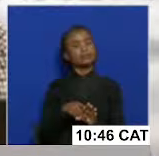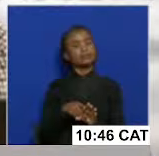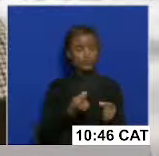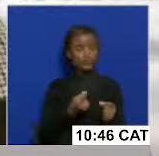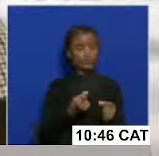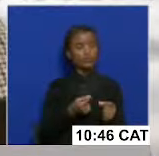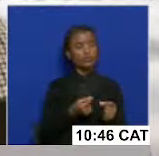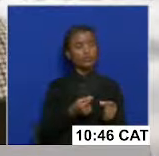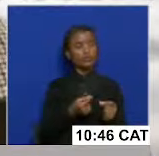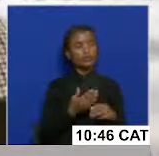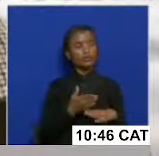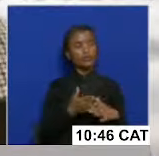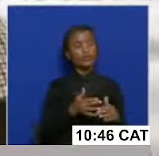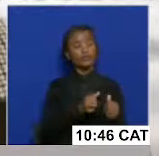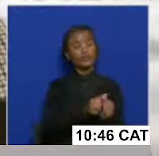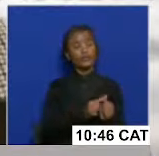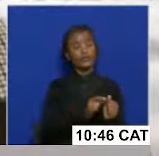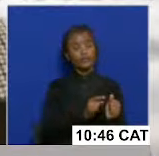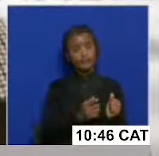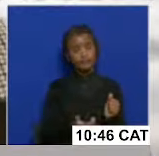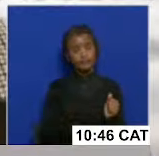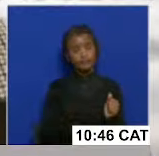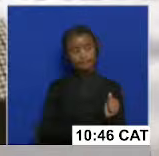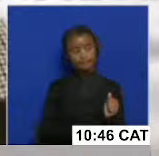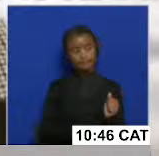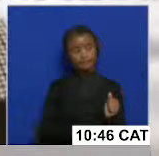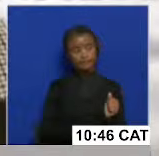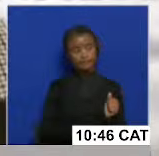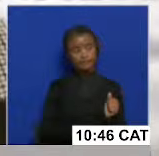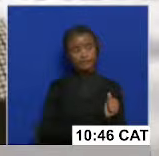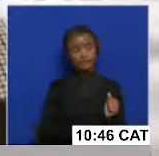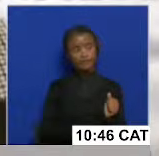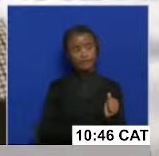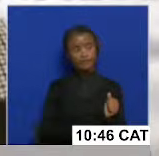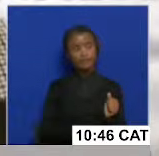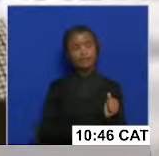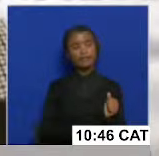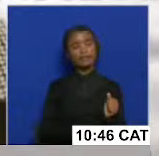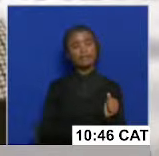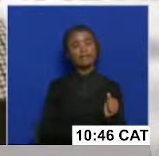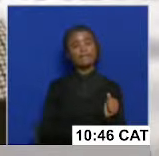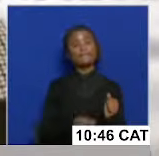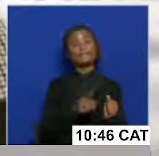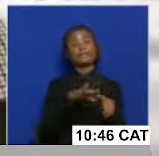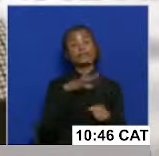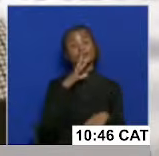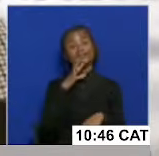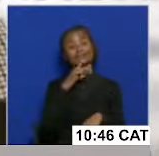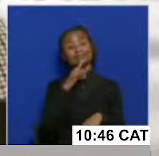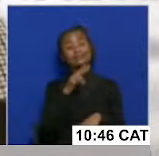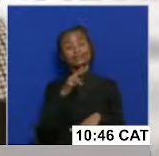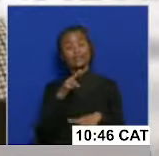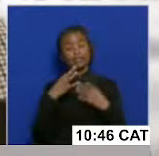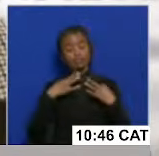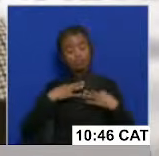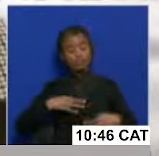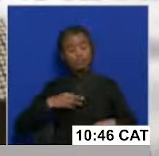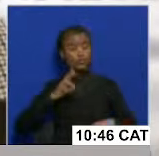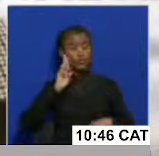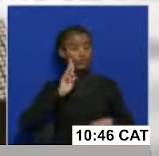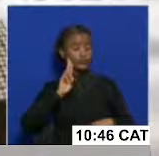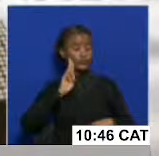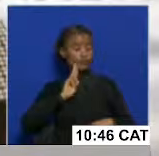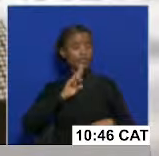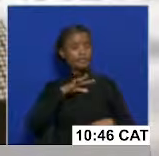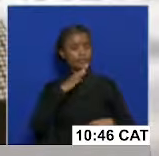And so the uniform induced or influenced the owner to cooperate and comply. Is that your